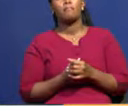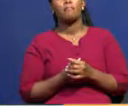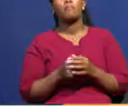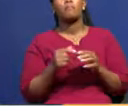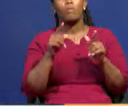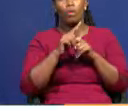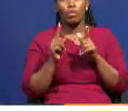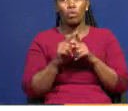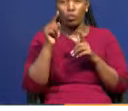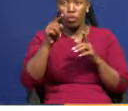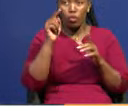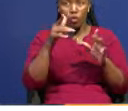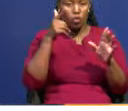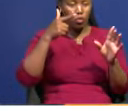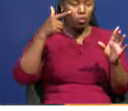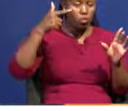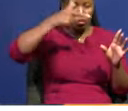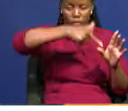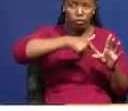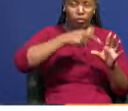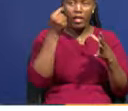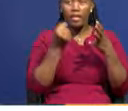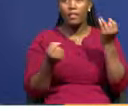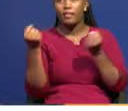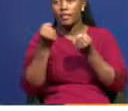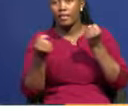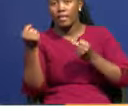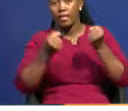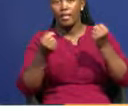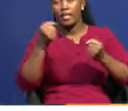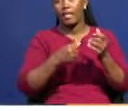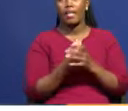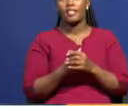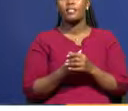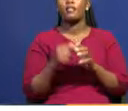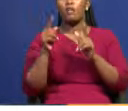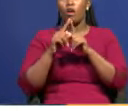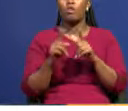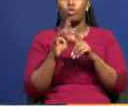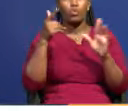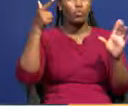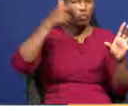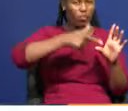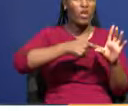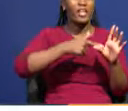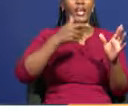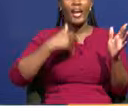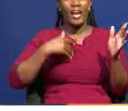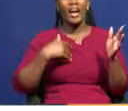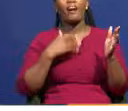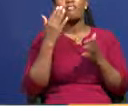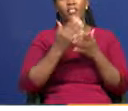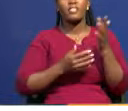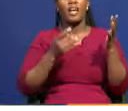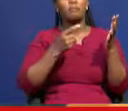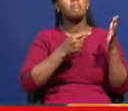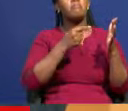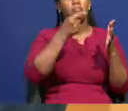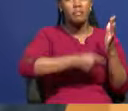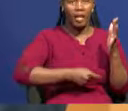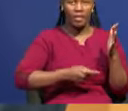Okay? I fuel that car. The fuel has some levies. Yes, VAT. Okay? VAT,